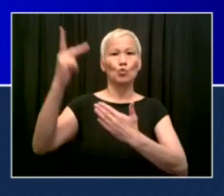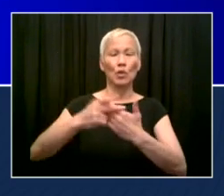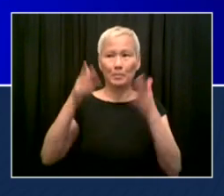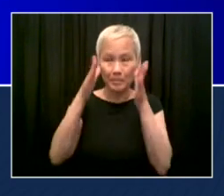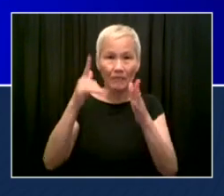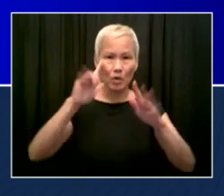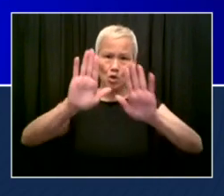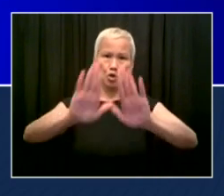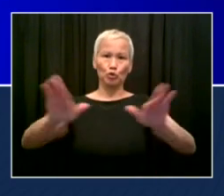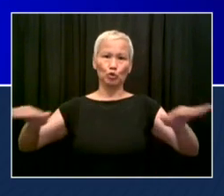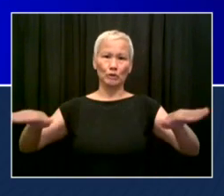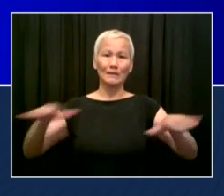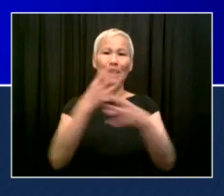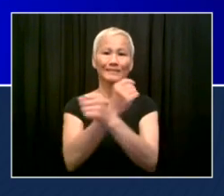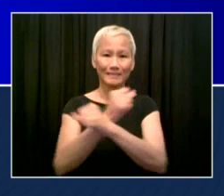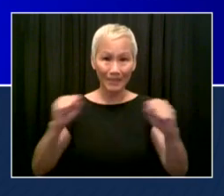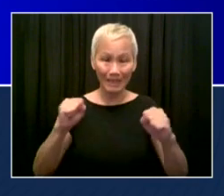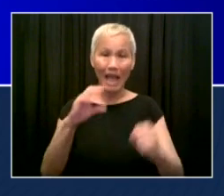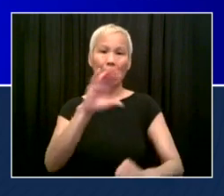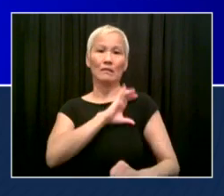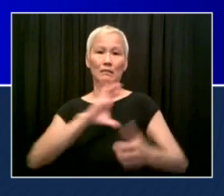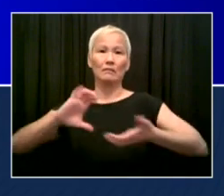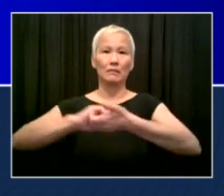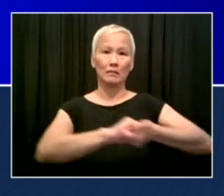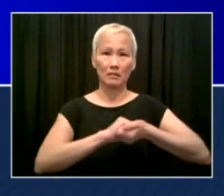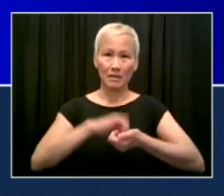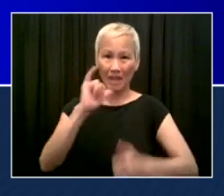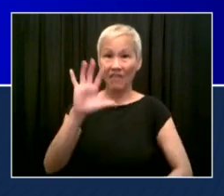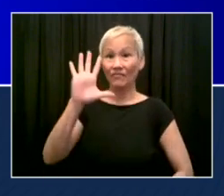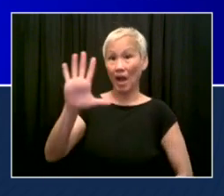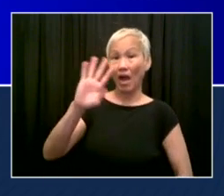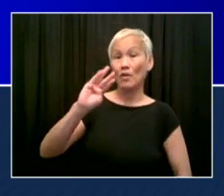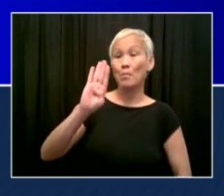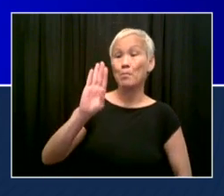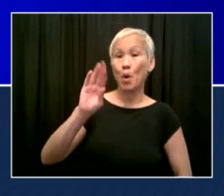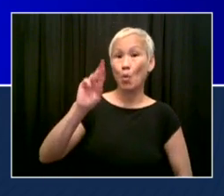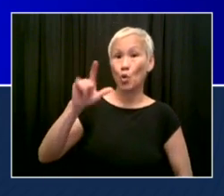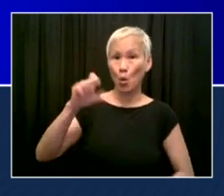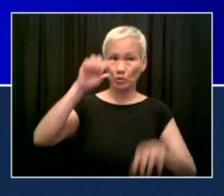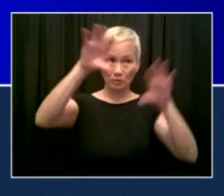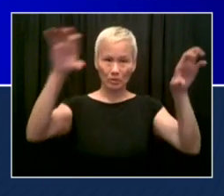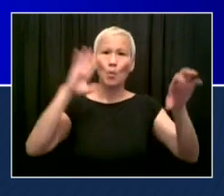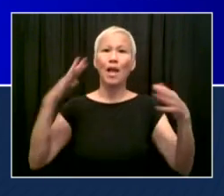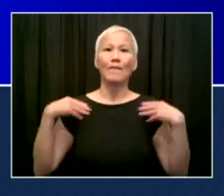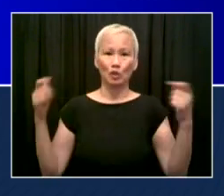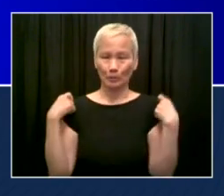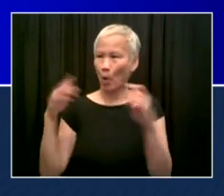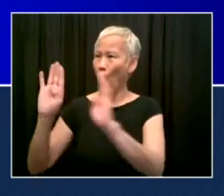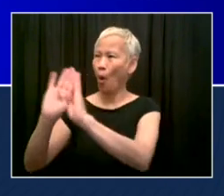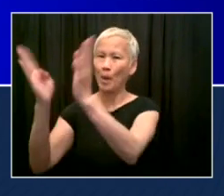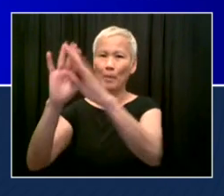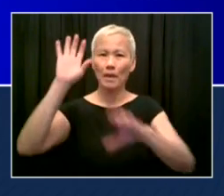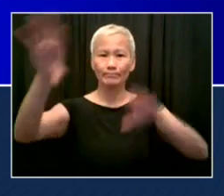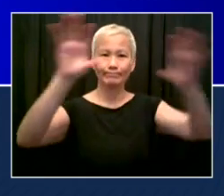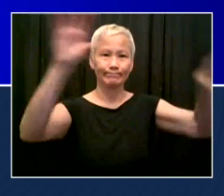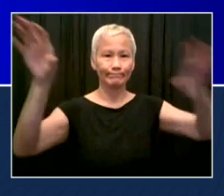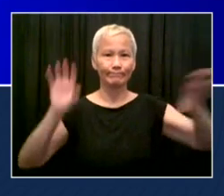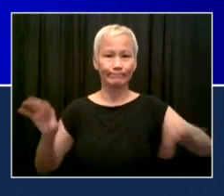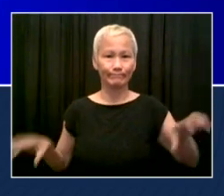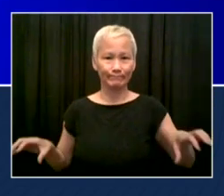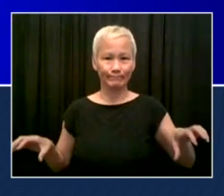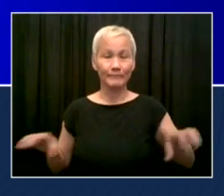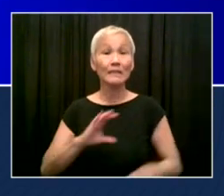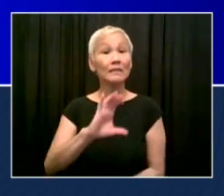boroughs gyms open on Saturday nights. 100 gyms. Police officers will be there playing with the kids, middle school kids, high school